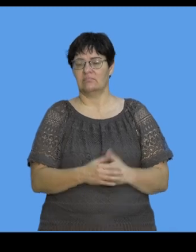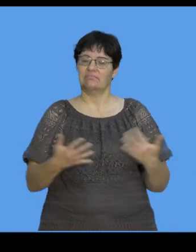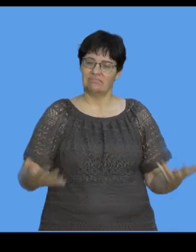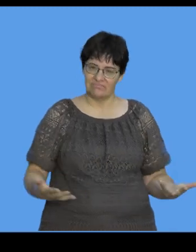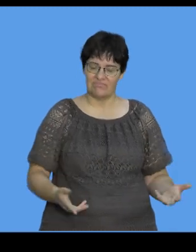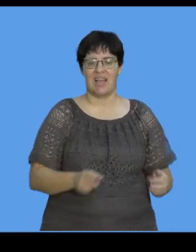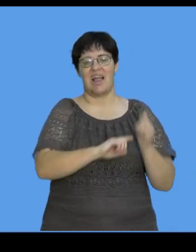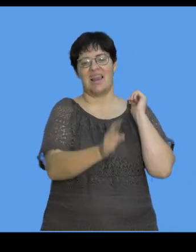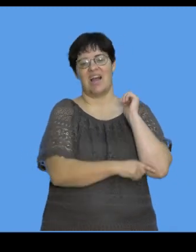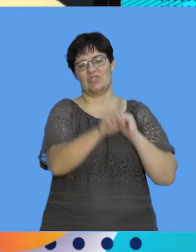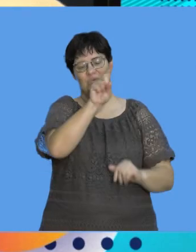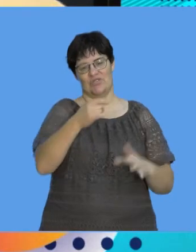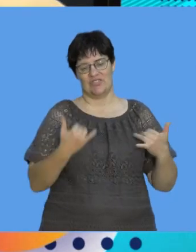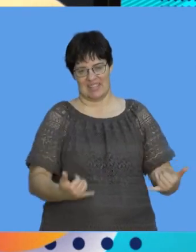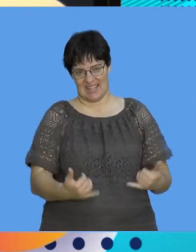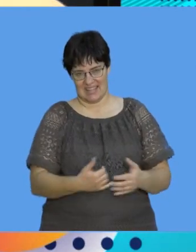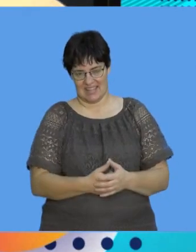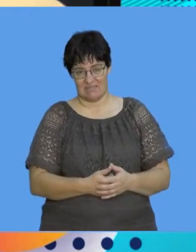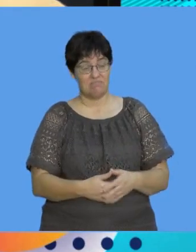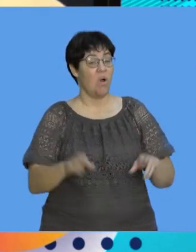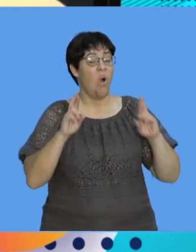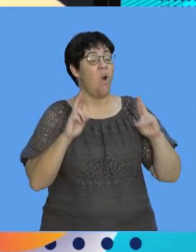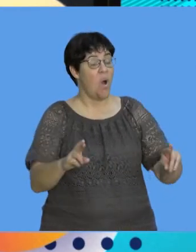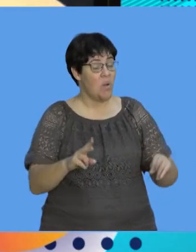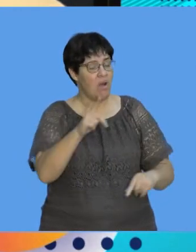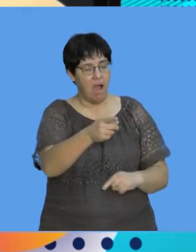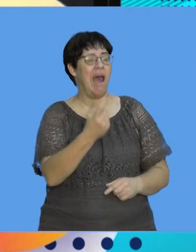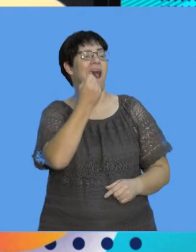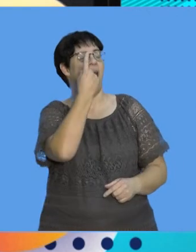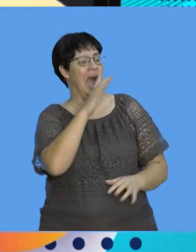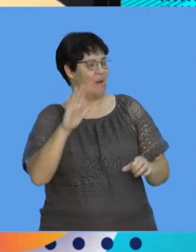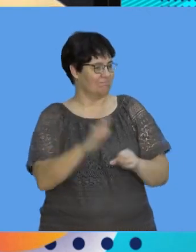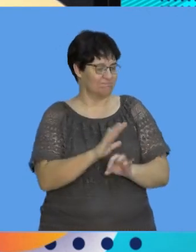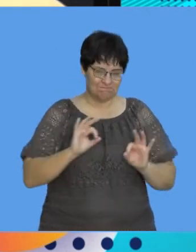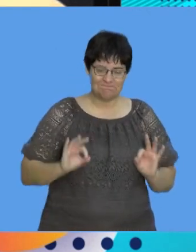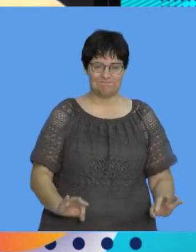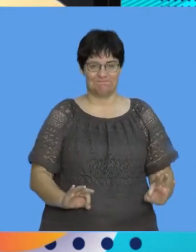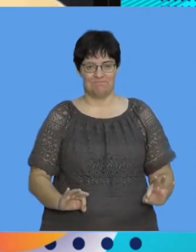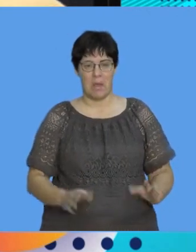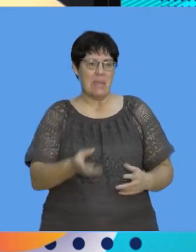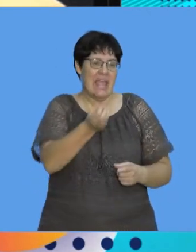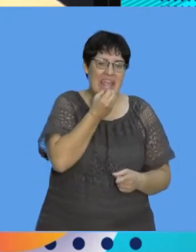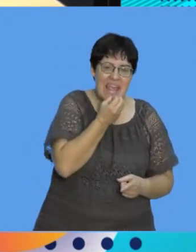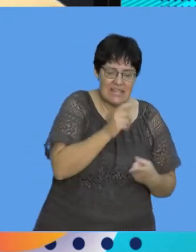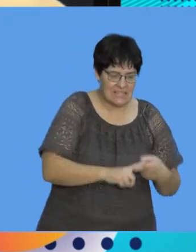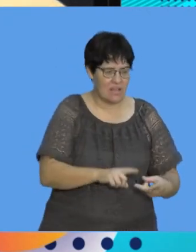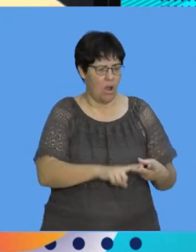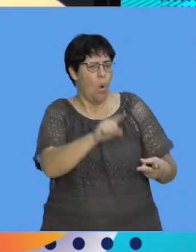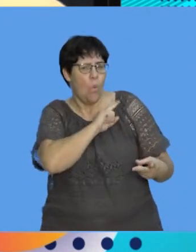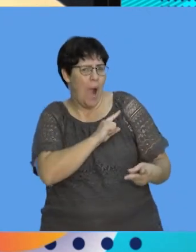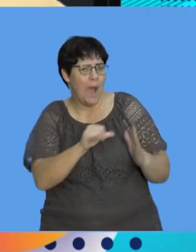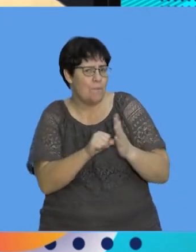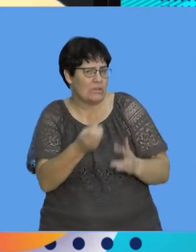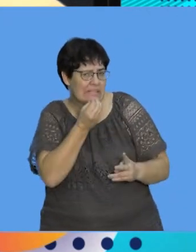the last question for today. I hope you guys now understand what you are eating, why you are